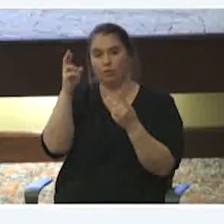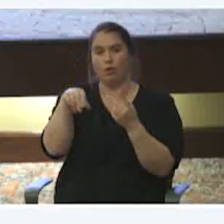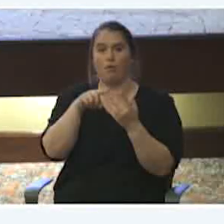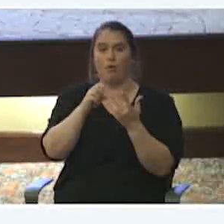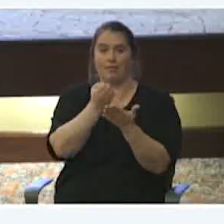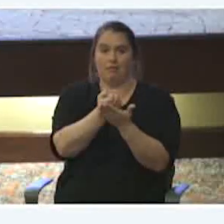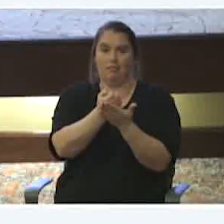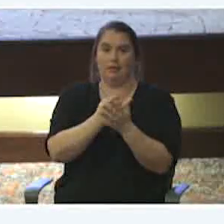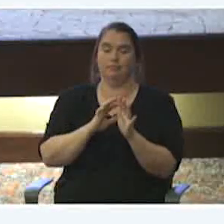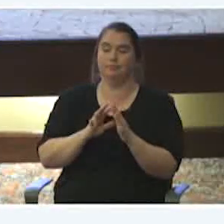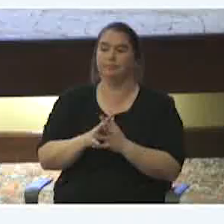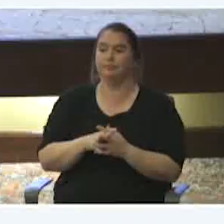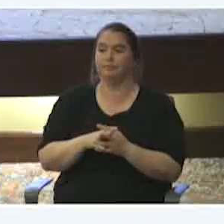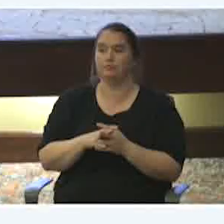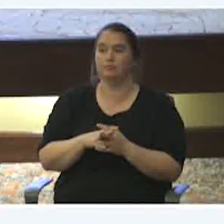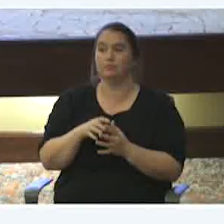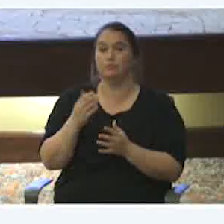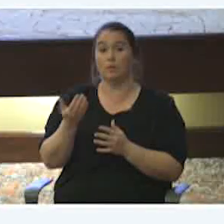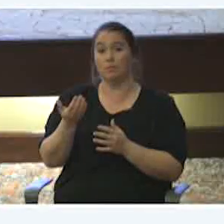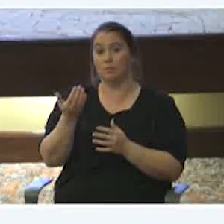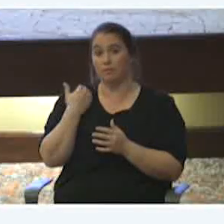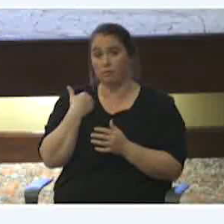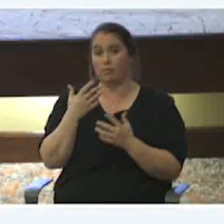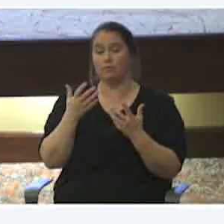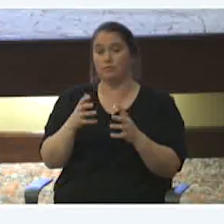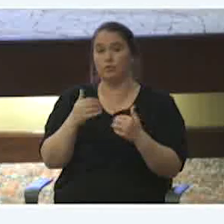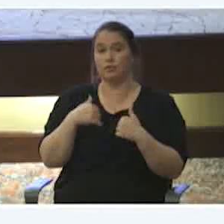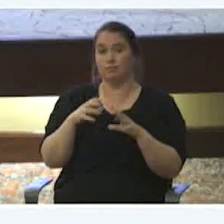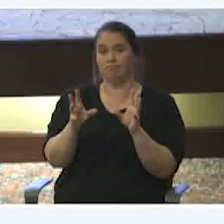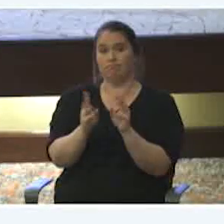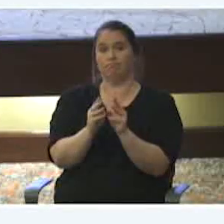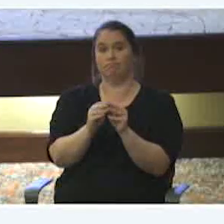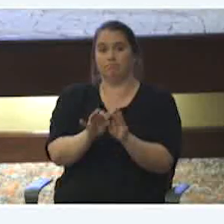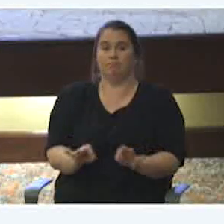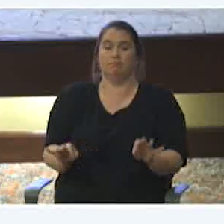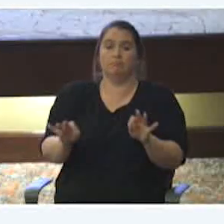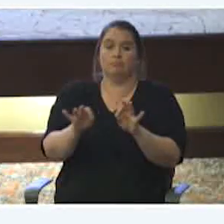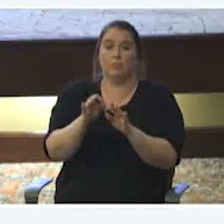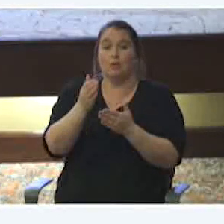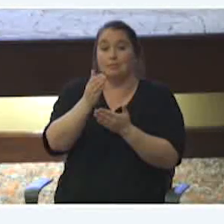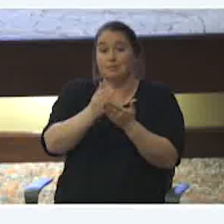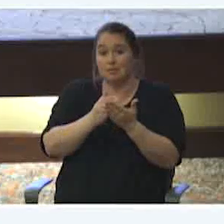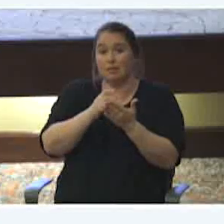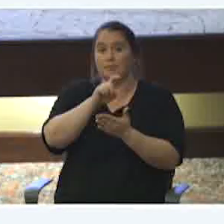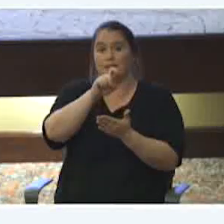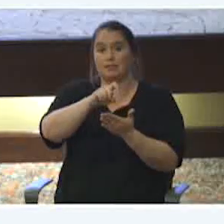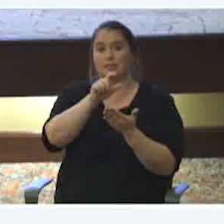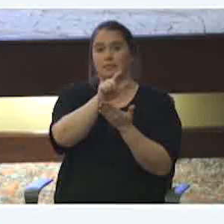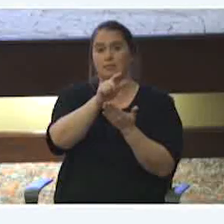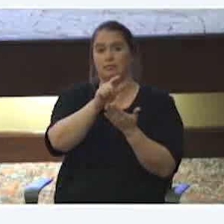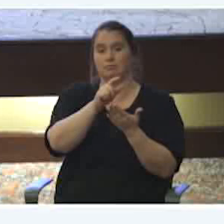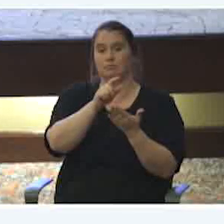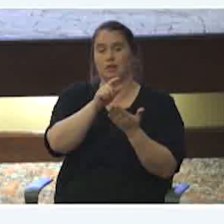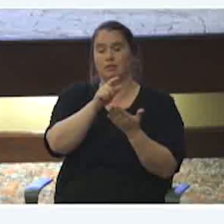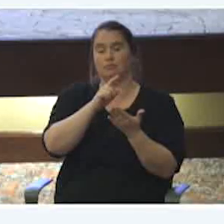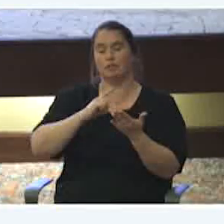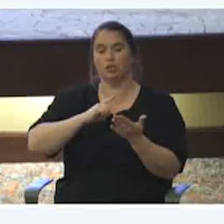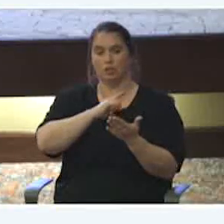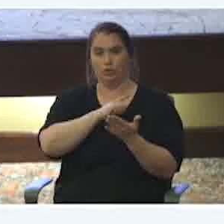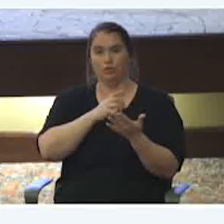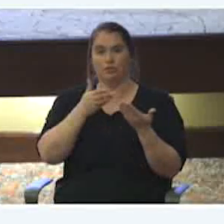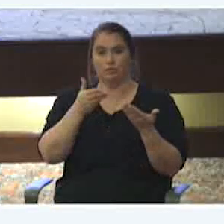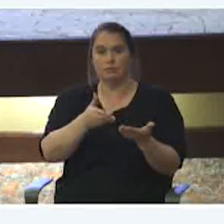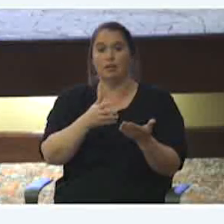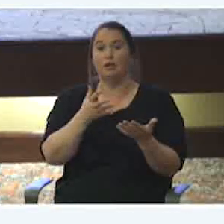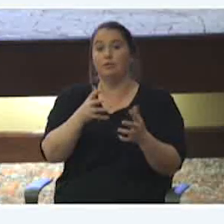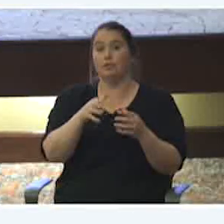So in December, the focus group had our first pretty substantial meeting with some Texas legislation experts. On that meeting were also some